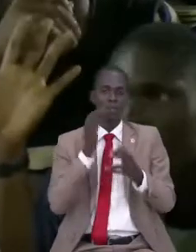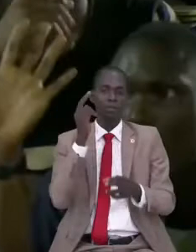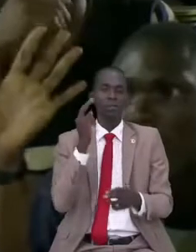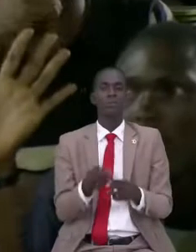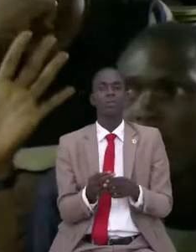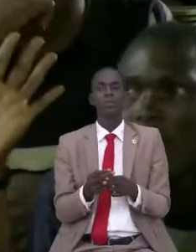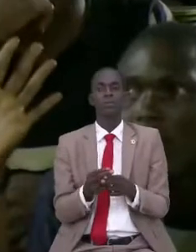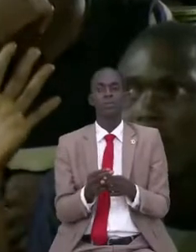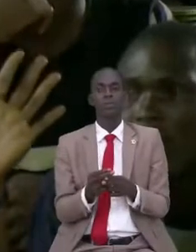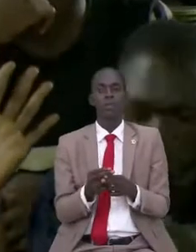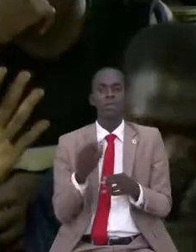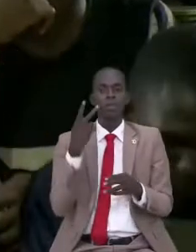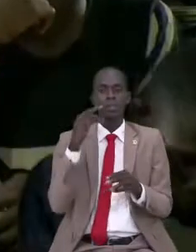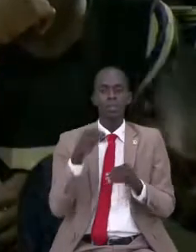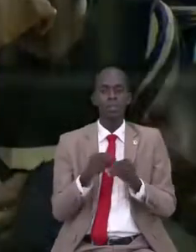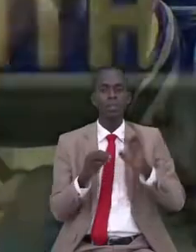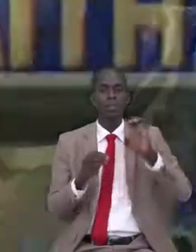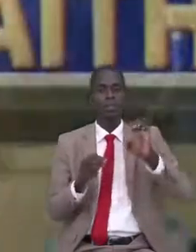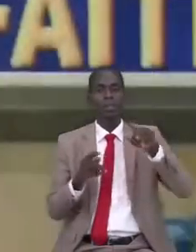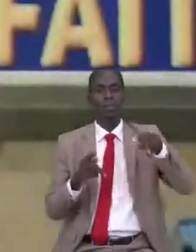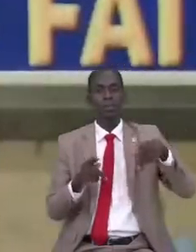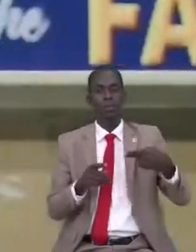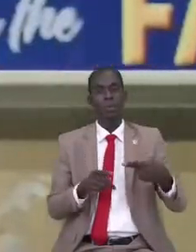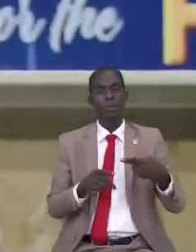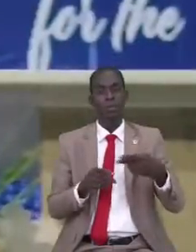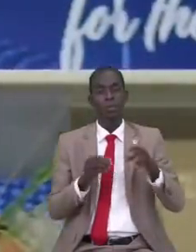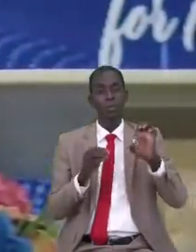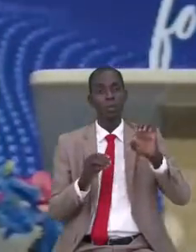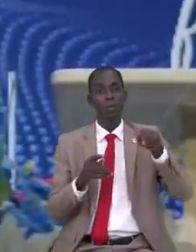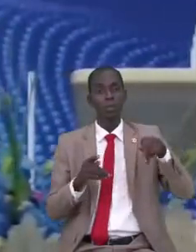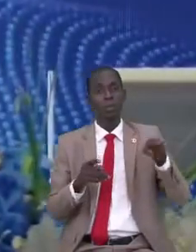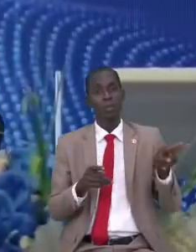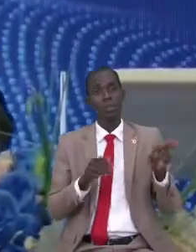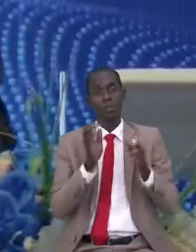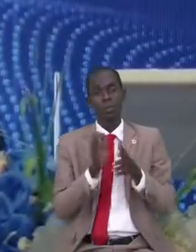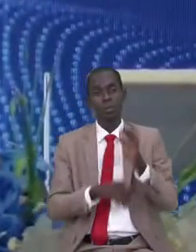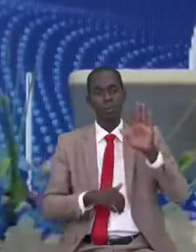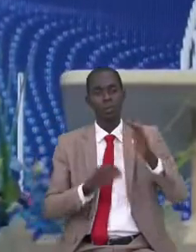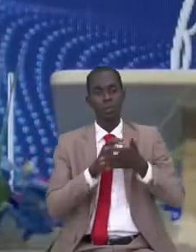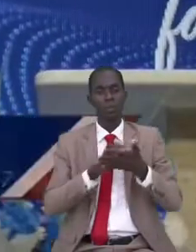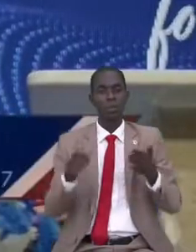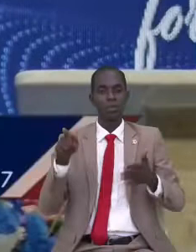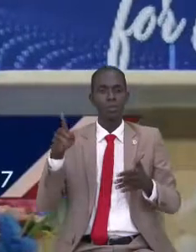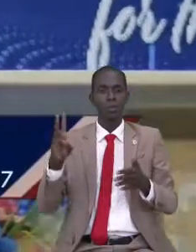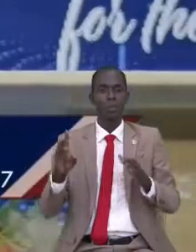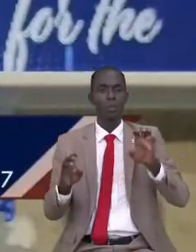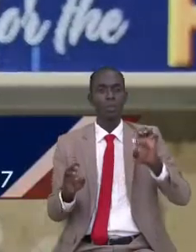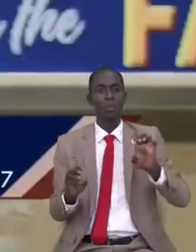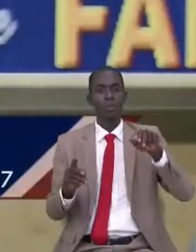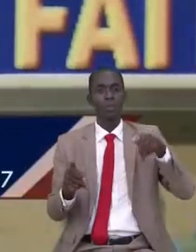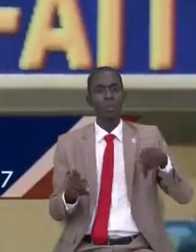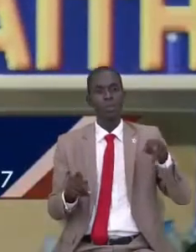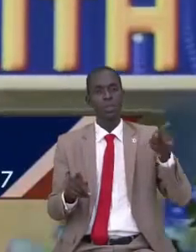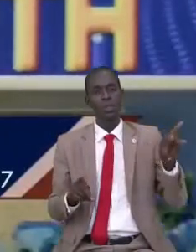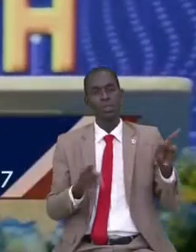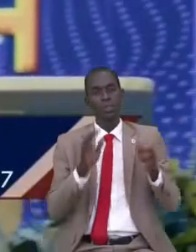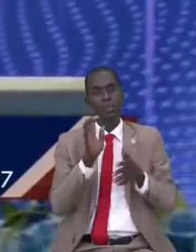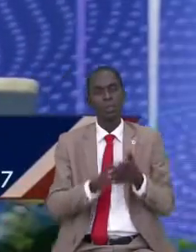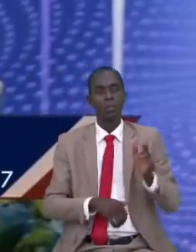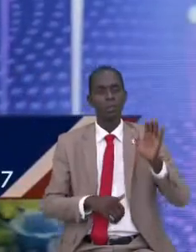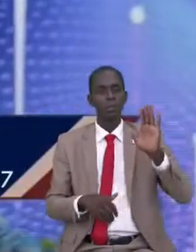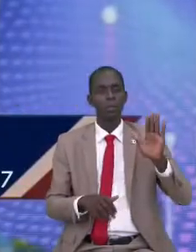Look at Ephesians chapter 5, reading from verse 26. Ephesians chapter